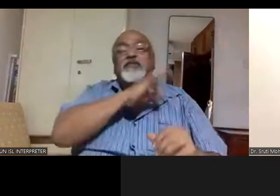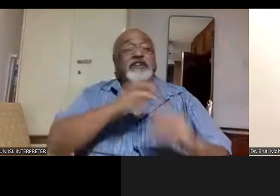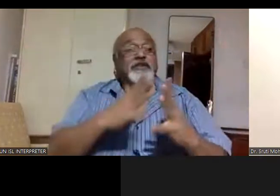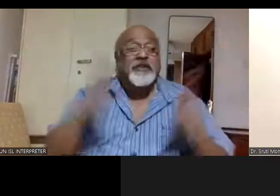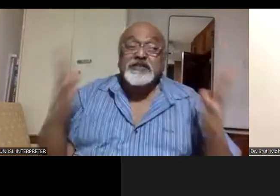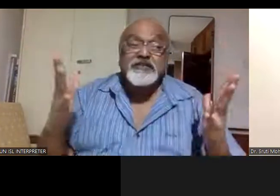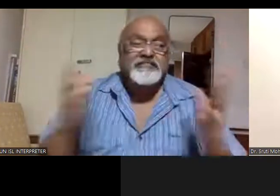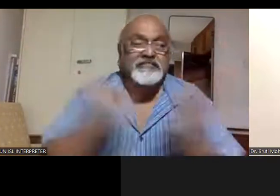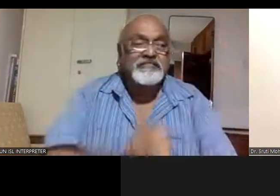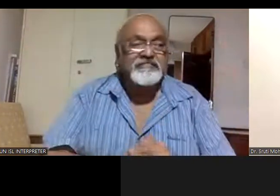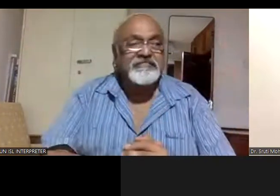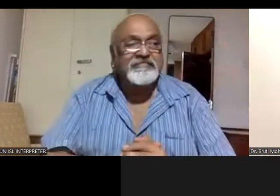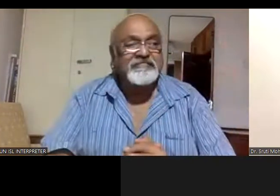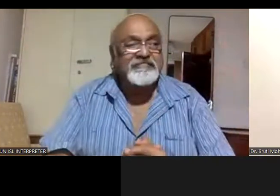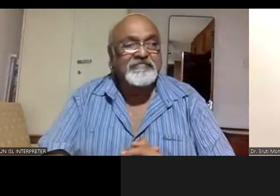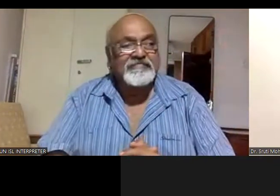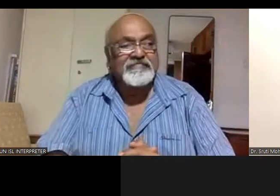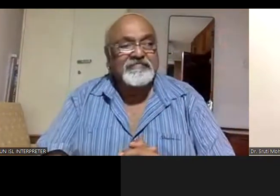this.